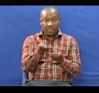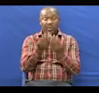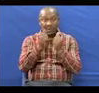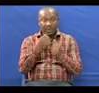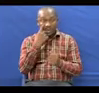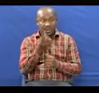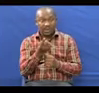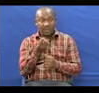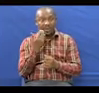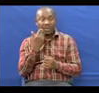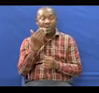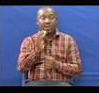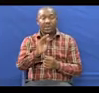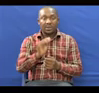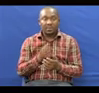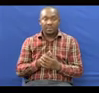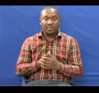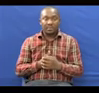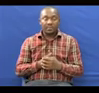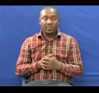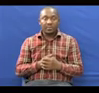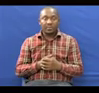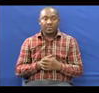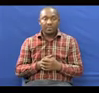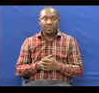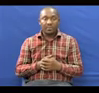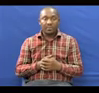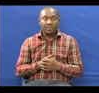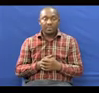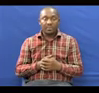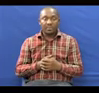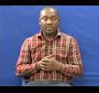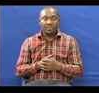now you can see those importance.